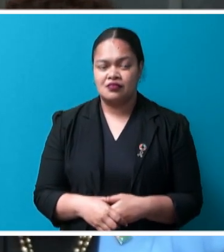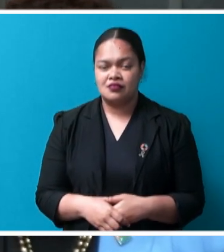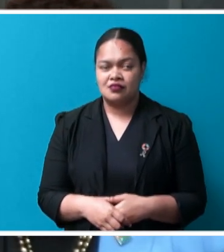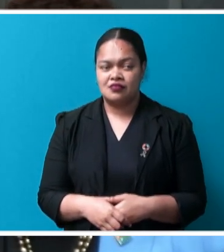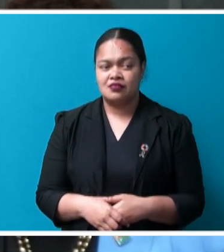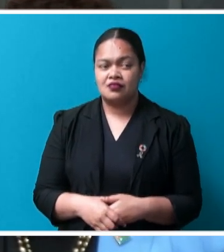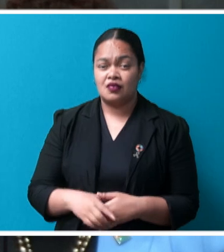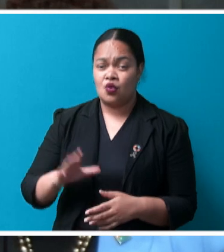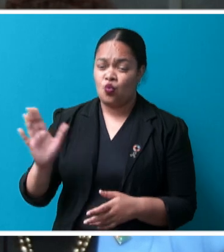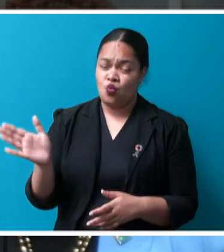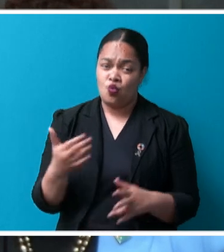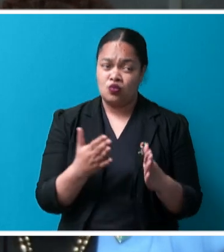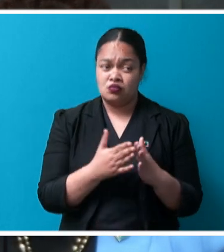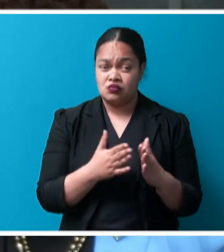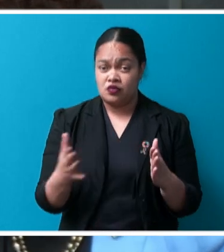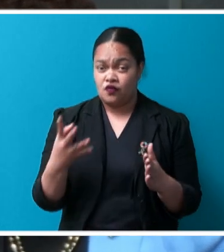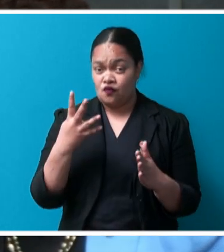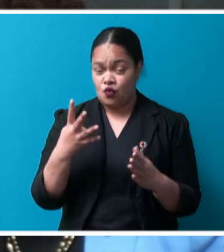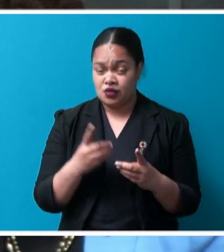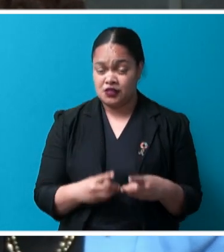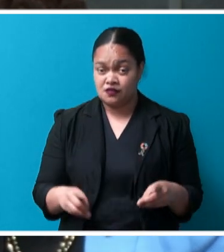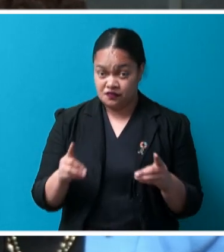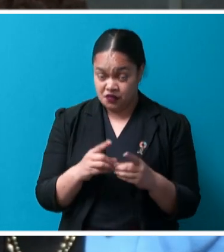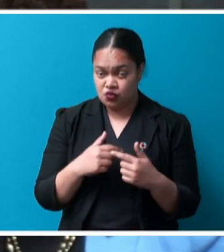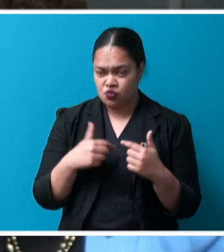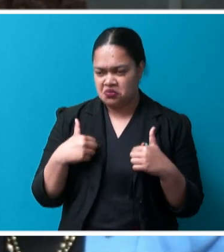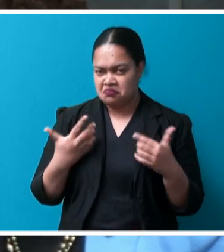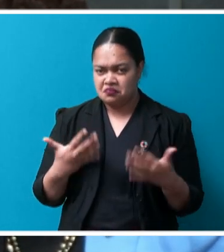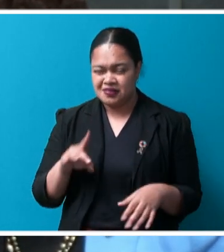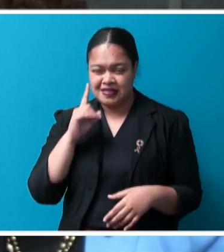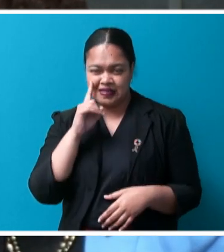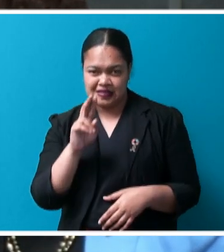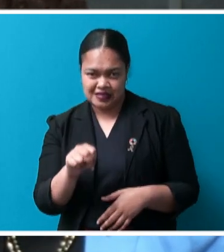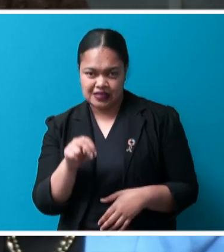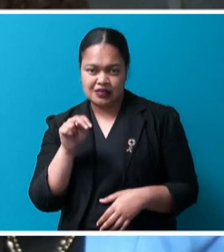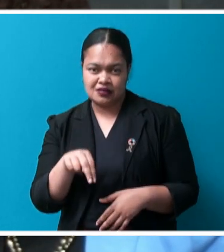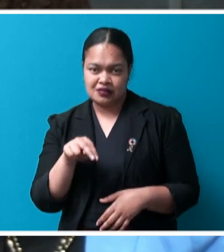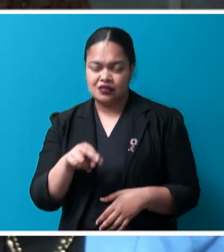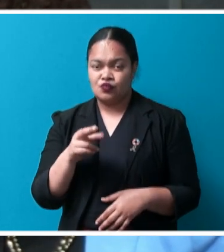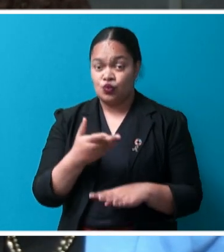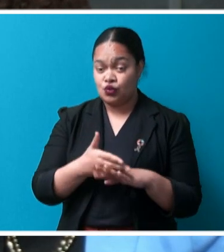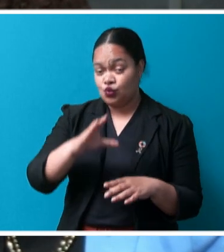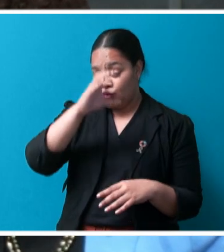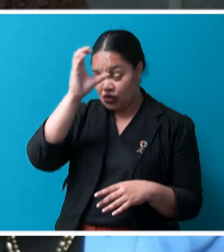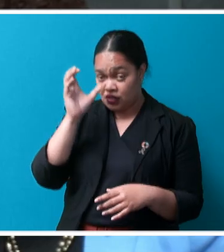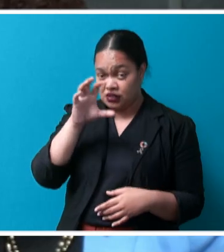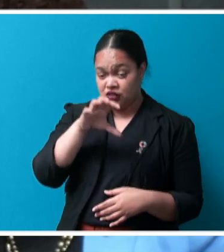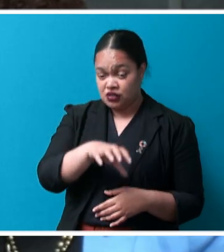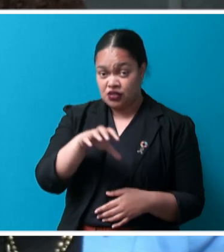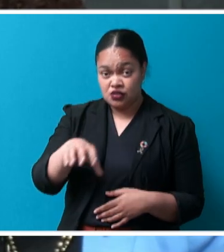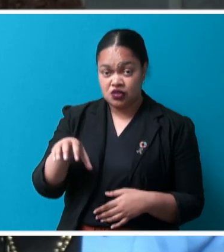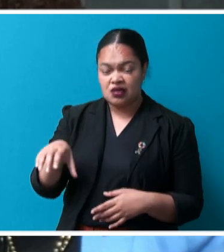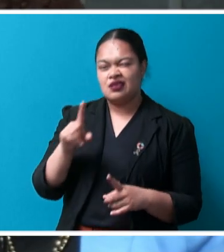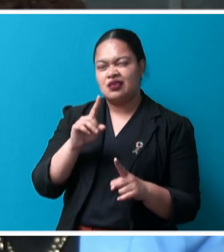All throughout the 4 divisions as well, we have seen that the need for new nursing stations. For